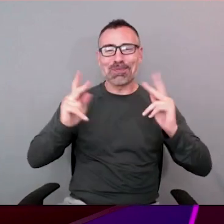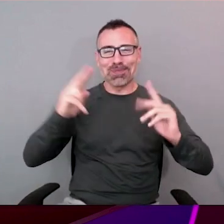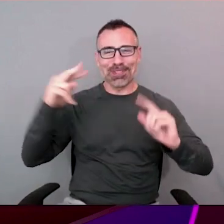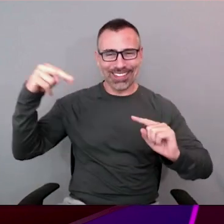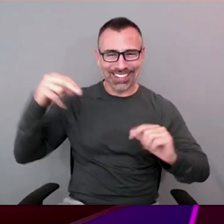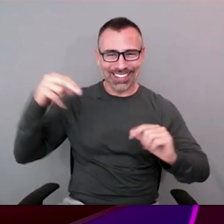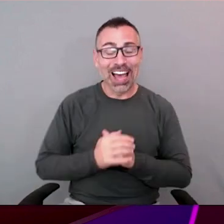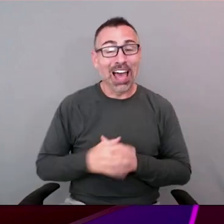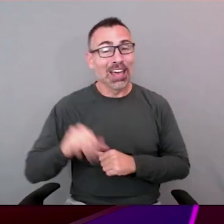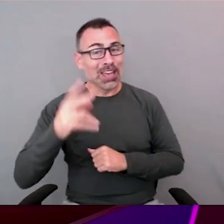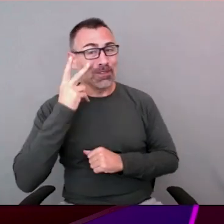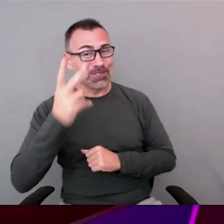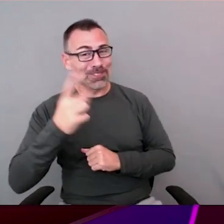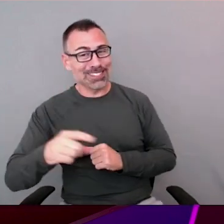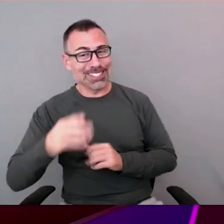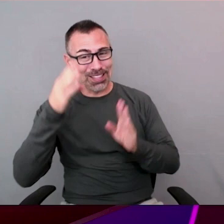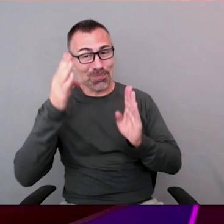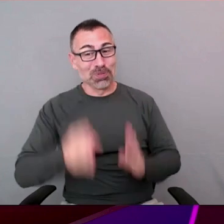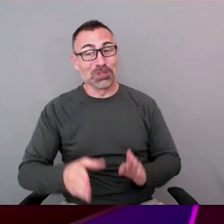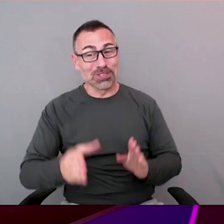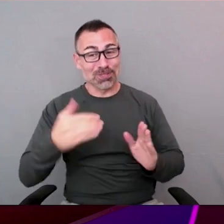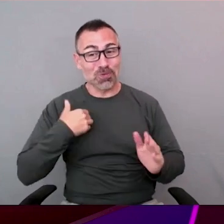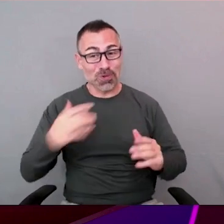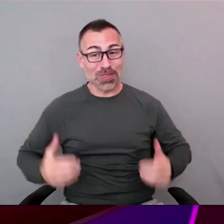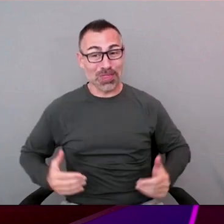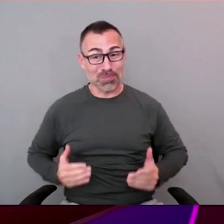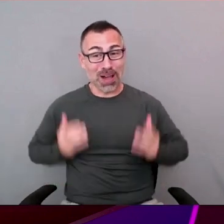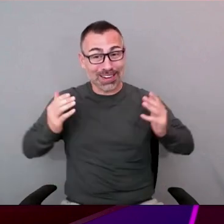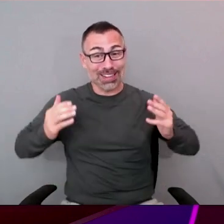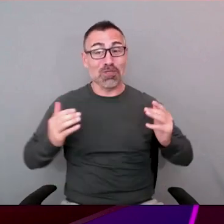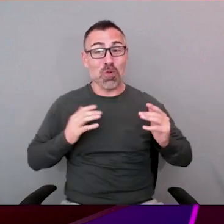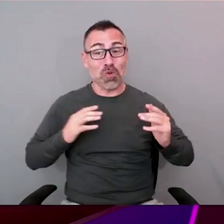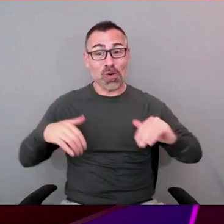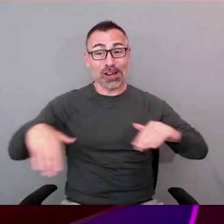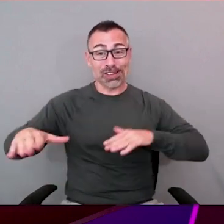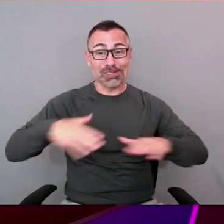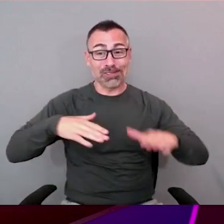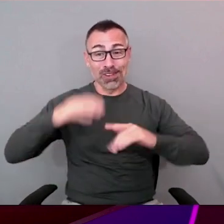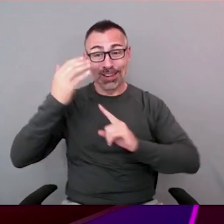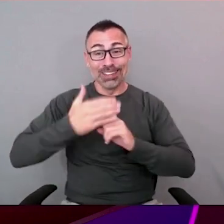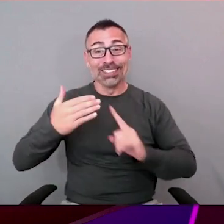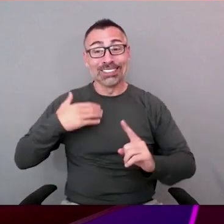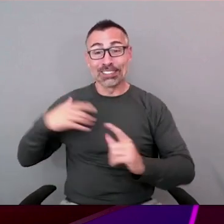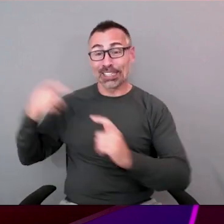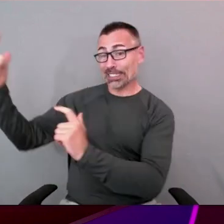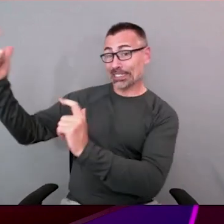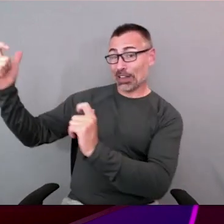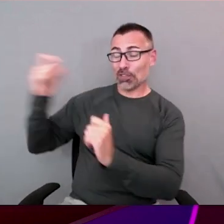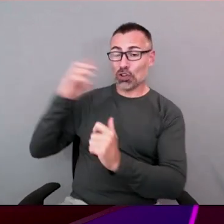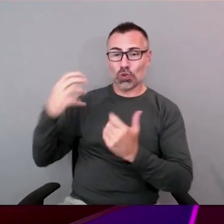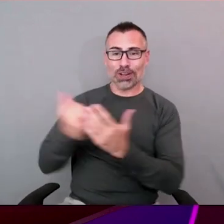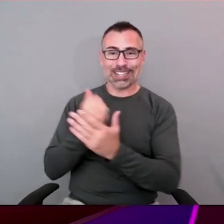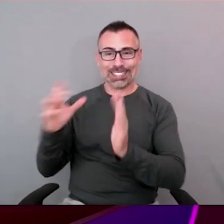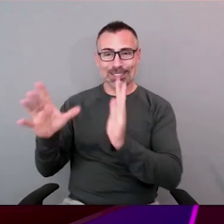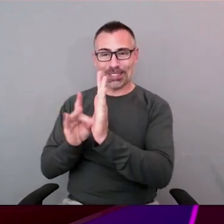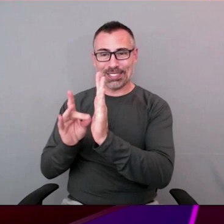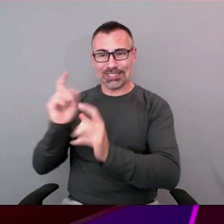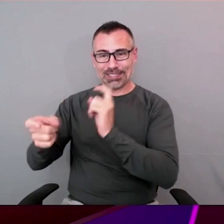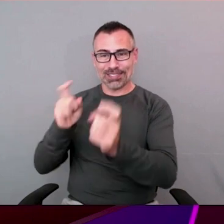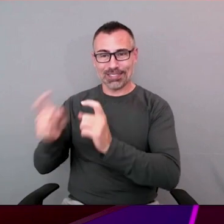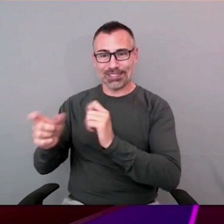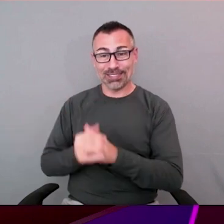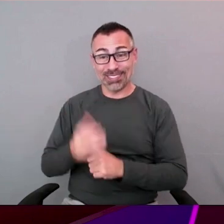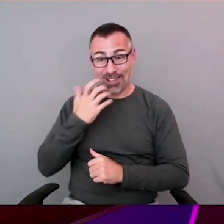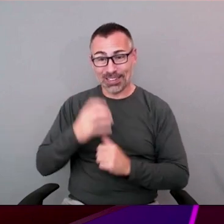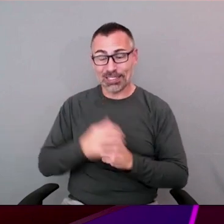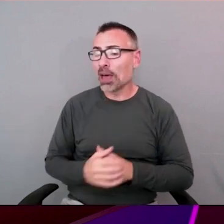got some super special secret stickers they're passing out. So, awesome. So, Trevor, I can see here that we have FAQs as well. How important are the FAQs